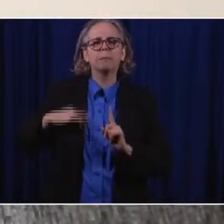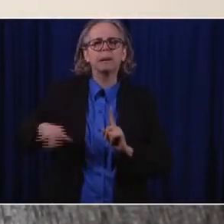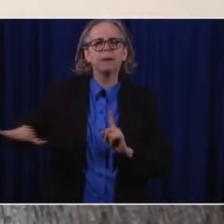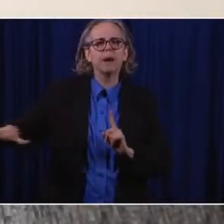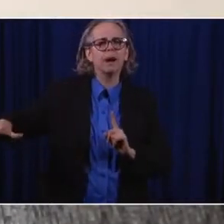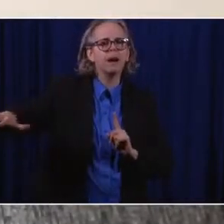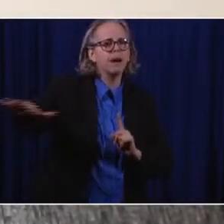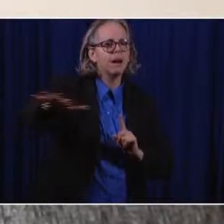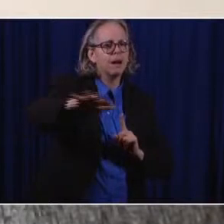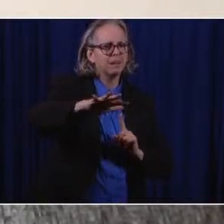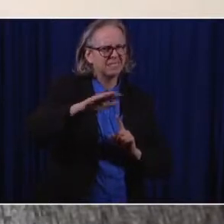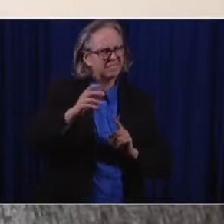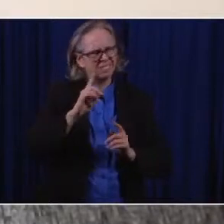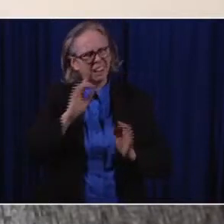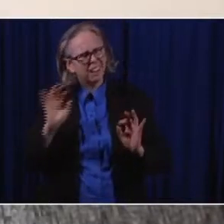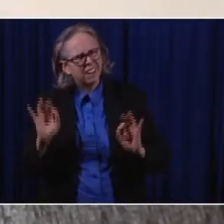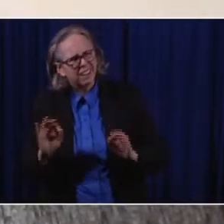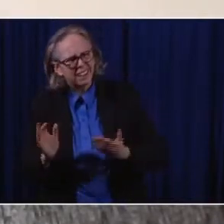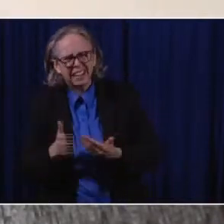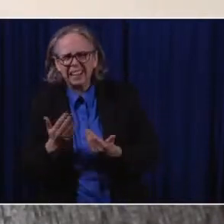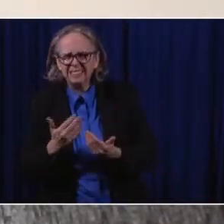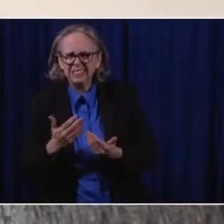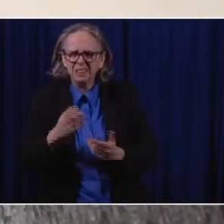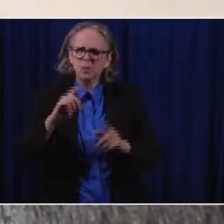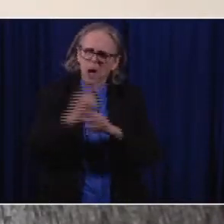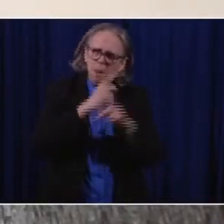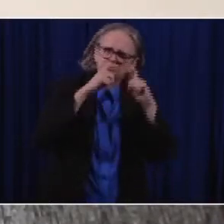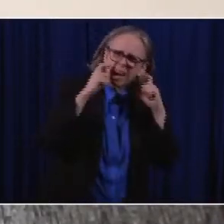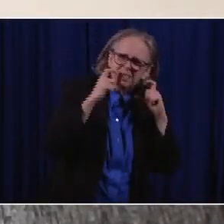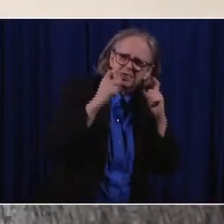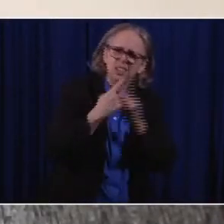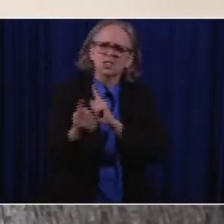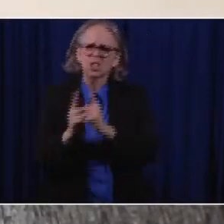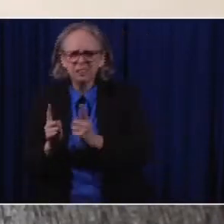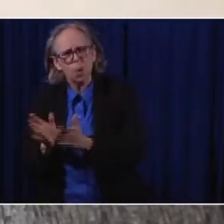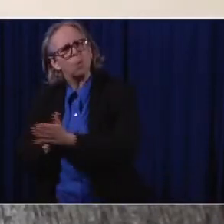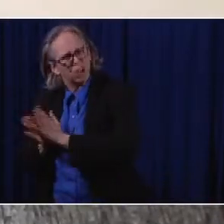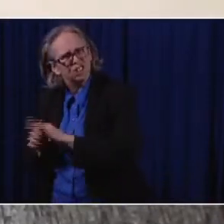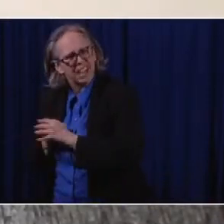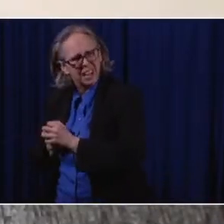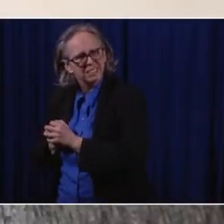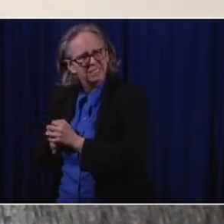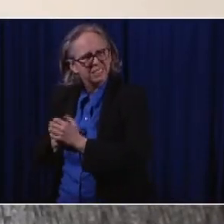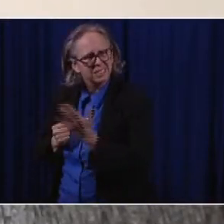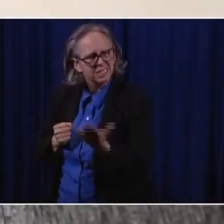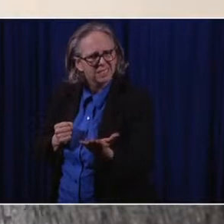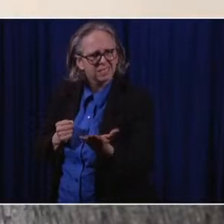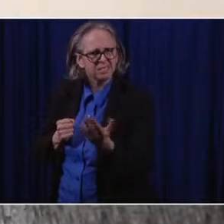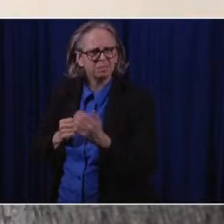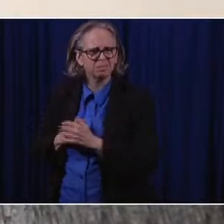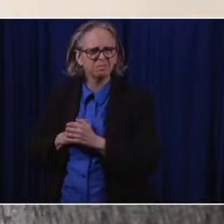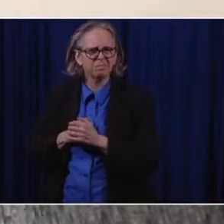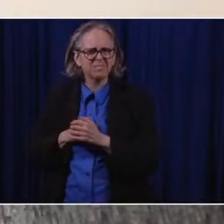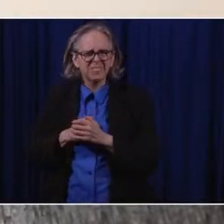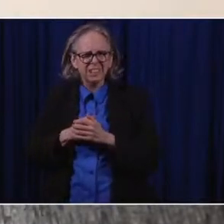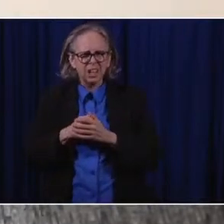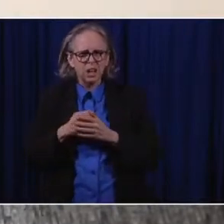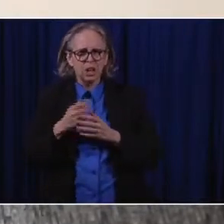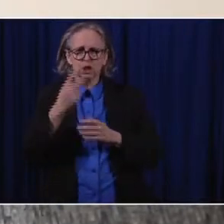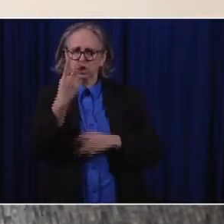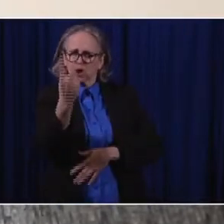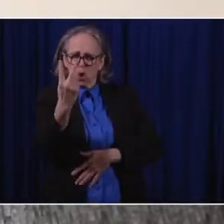wash your hands, social distance. It's 1 or 2 holidays that could save many